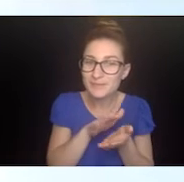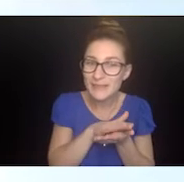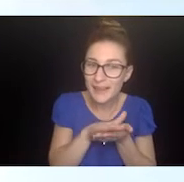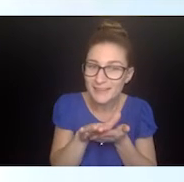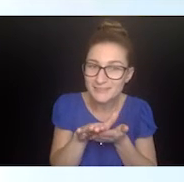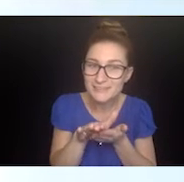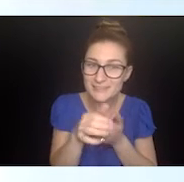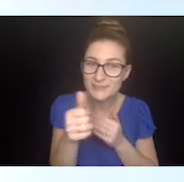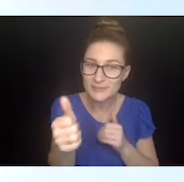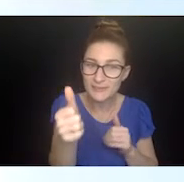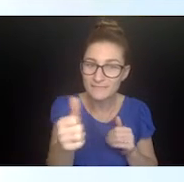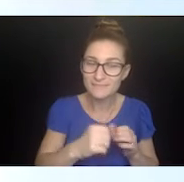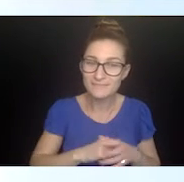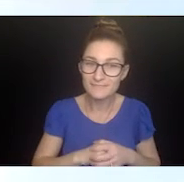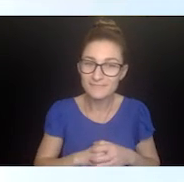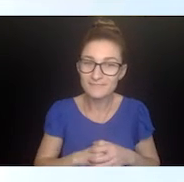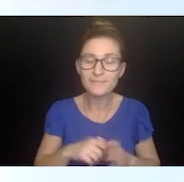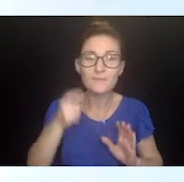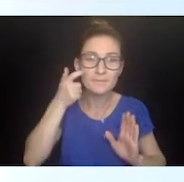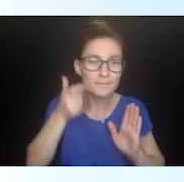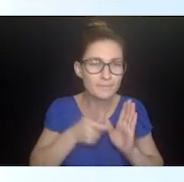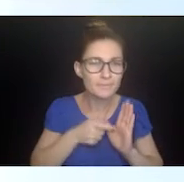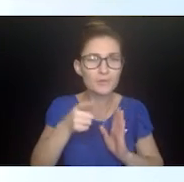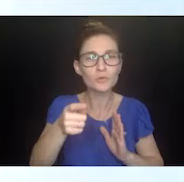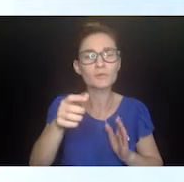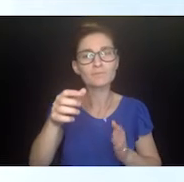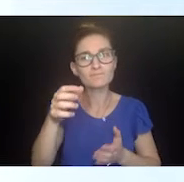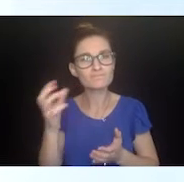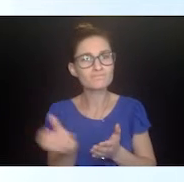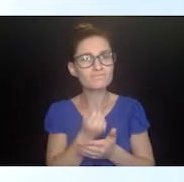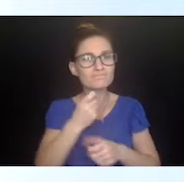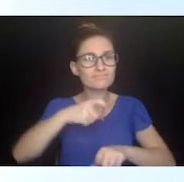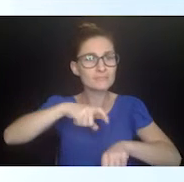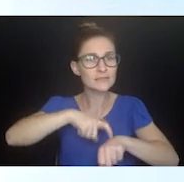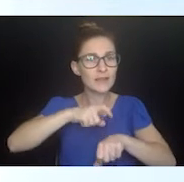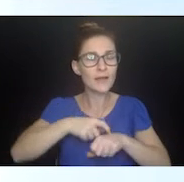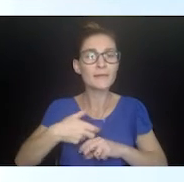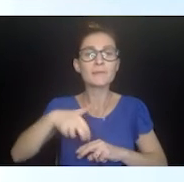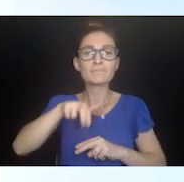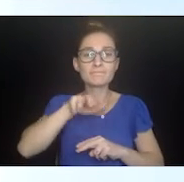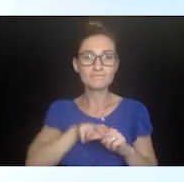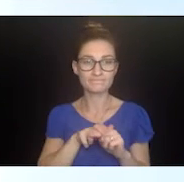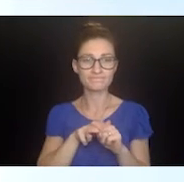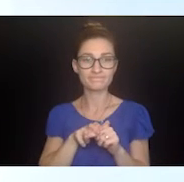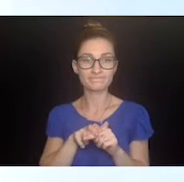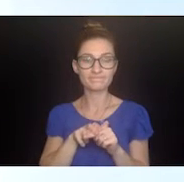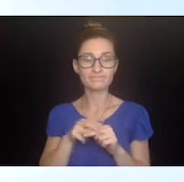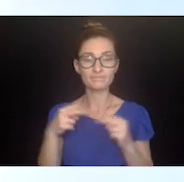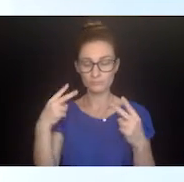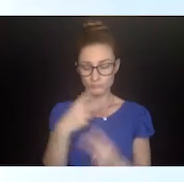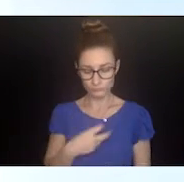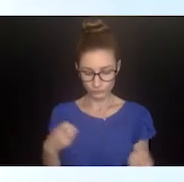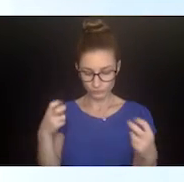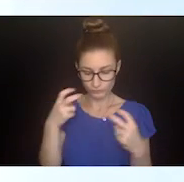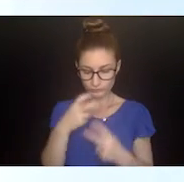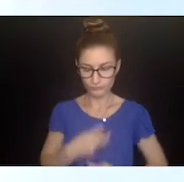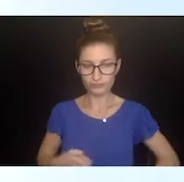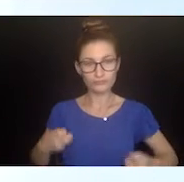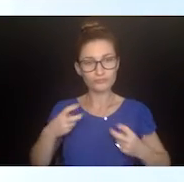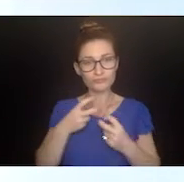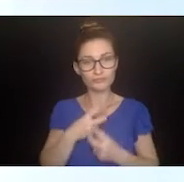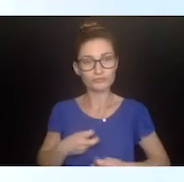on yourself. Acknowledge that you're taking the time to actually sit down and say, okay, where am I now?